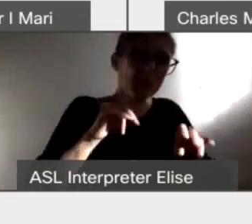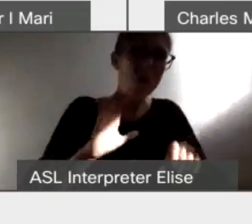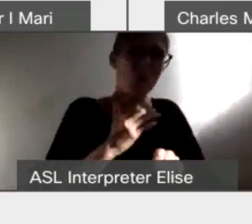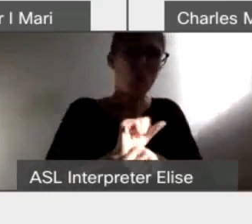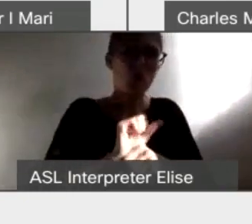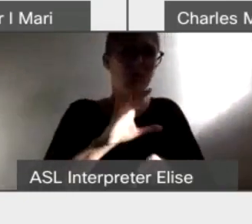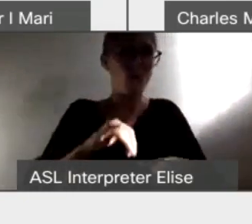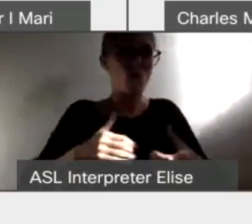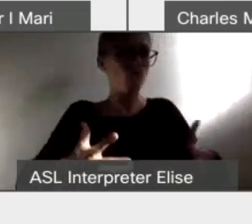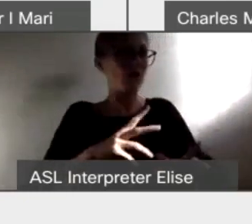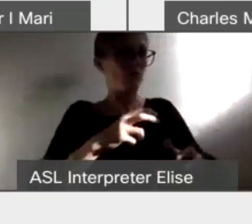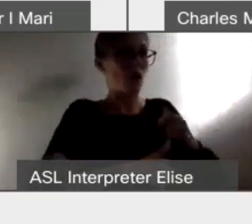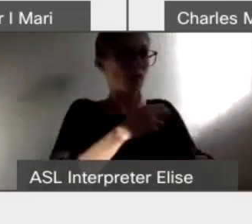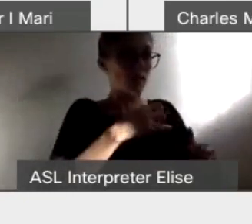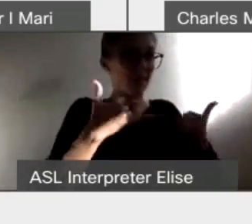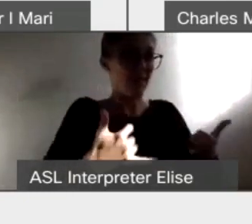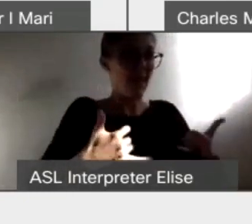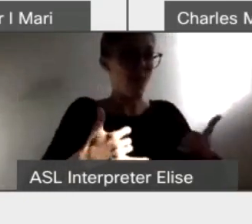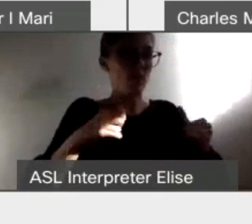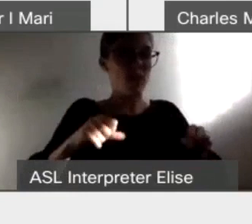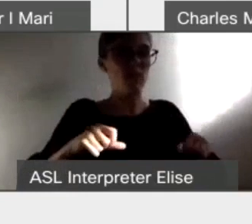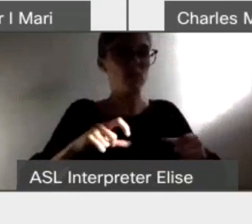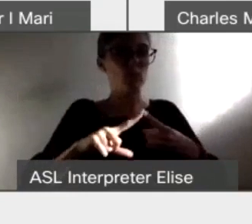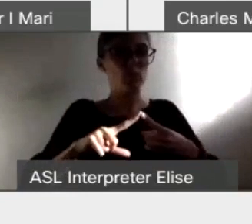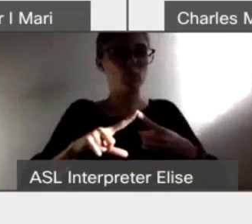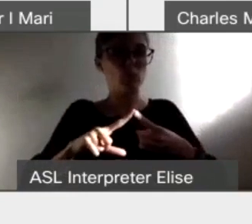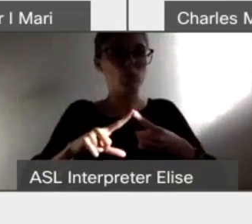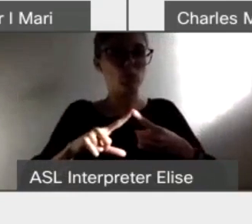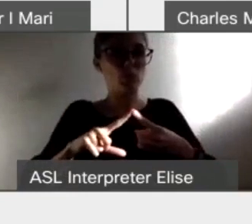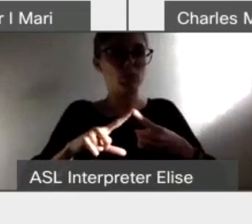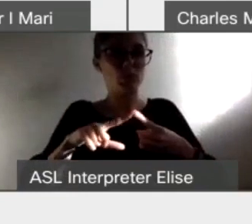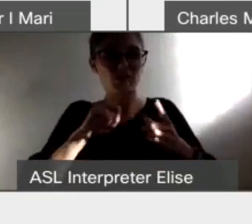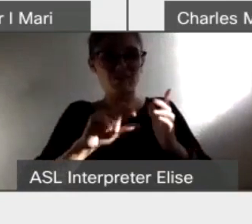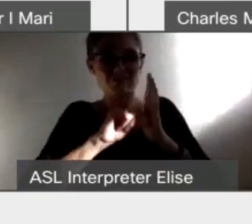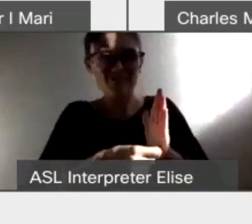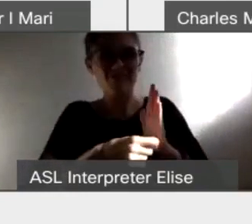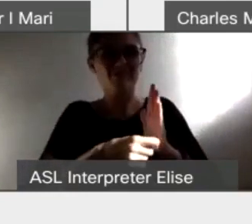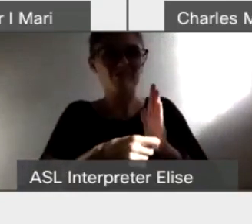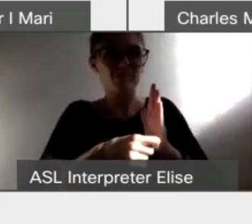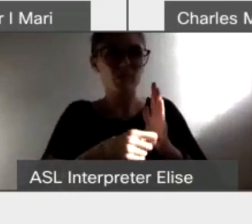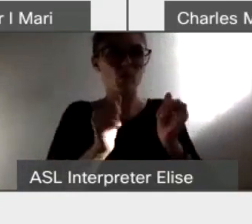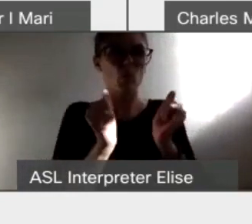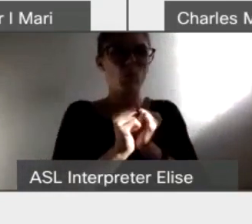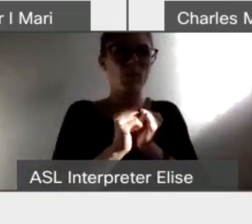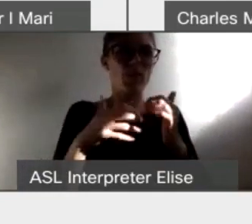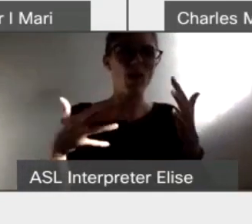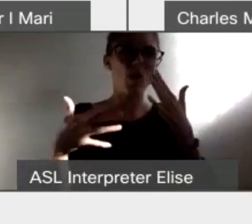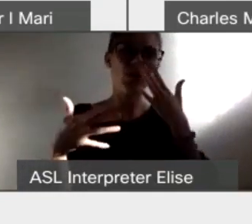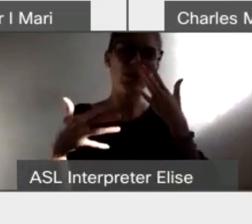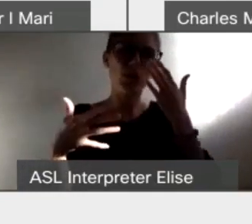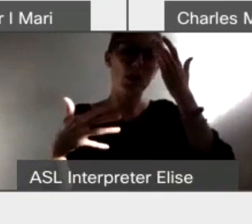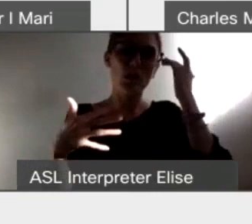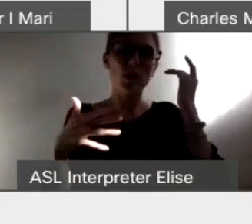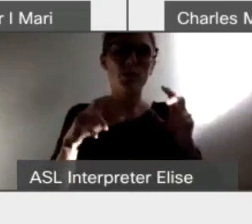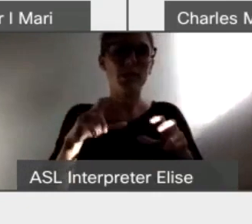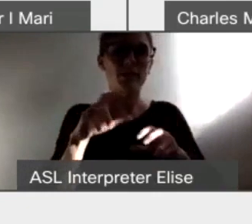escalating problem, and to really be able, to highlight, without